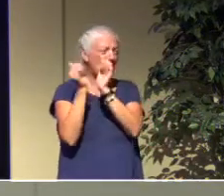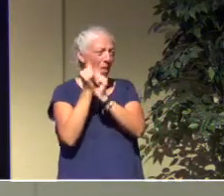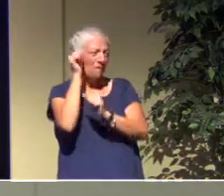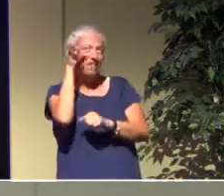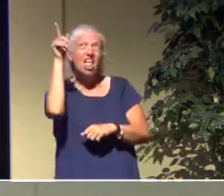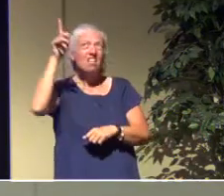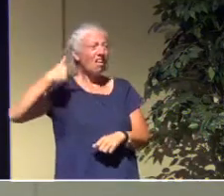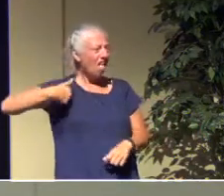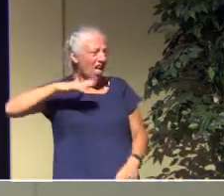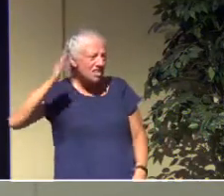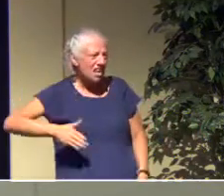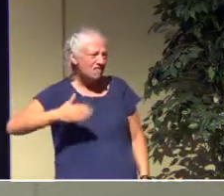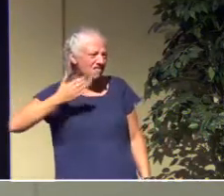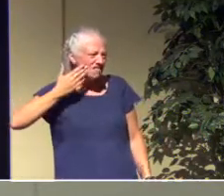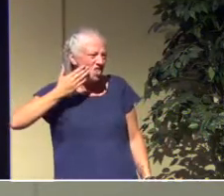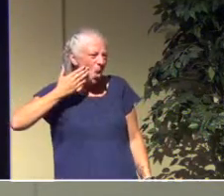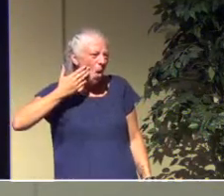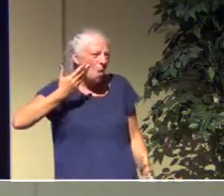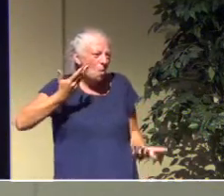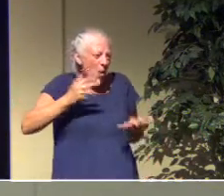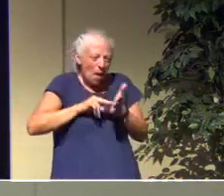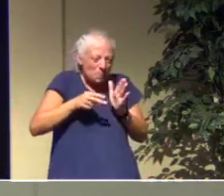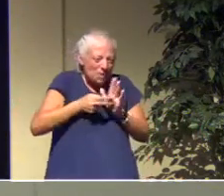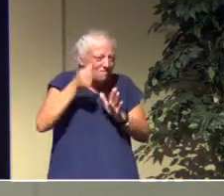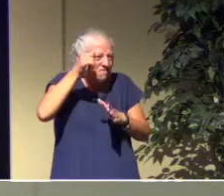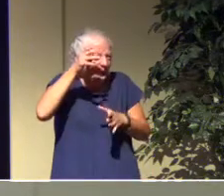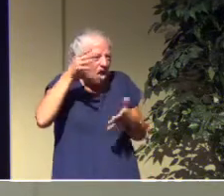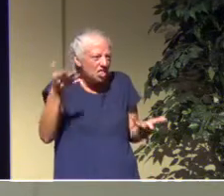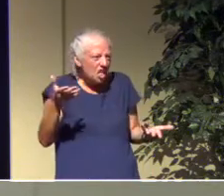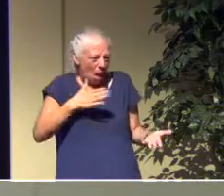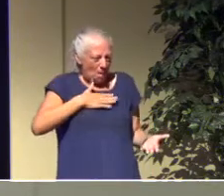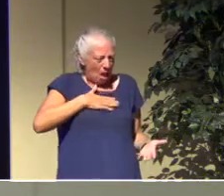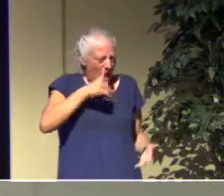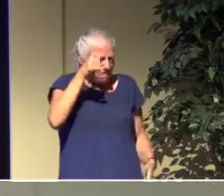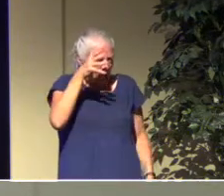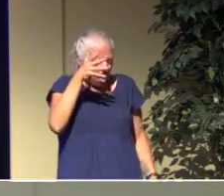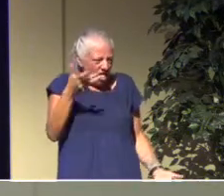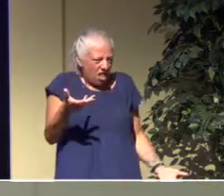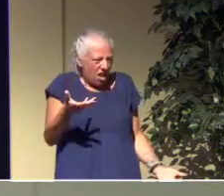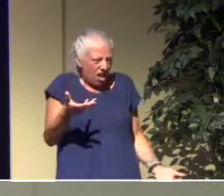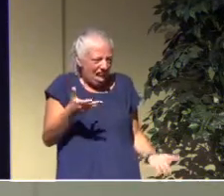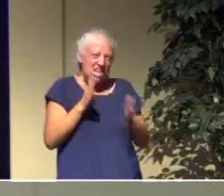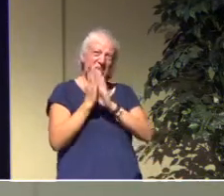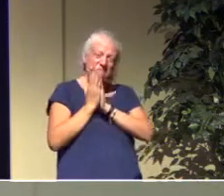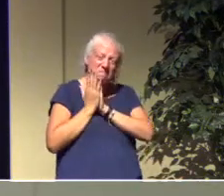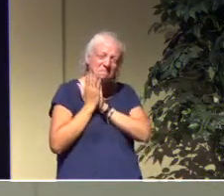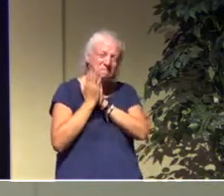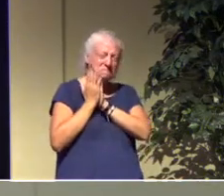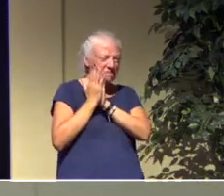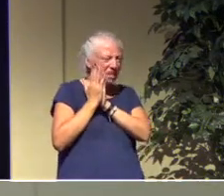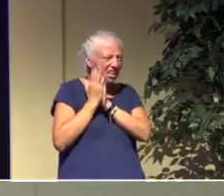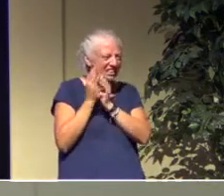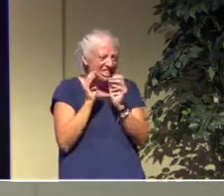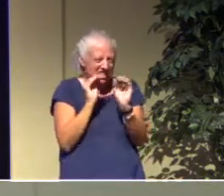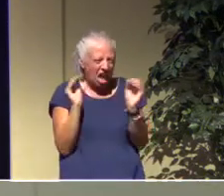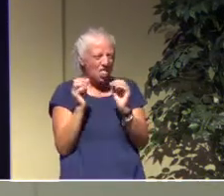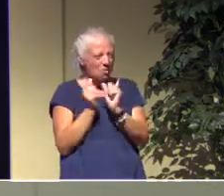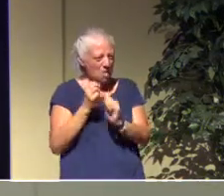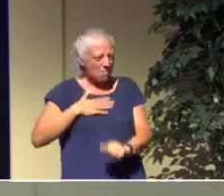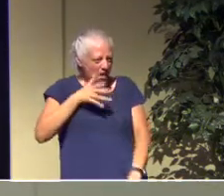never even knew what that was at all. My Father, there's no intimacy whatsoever.